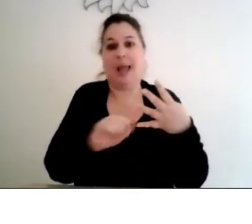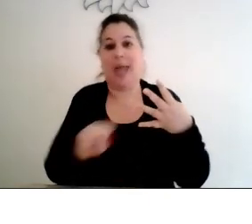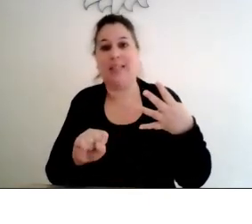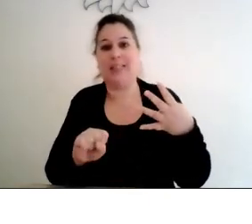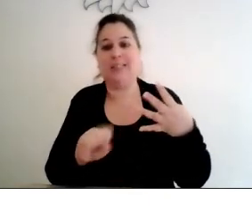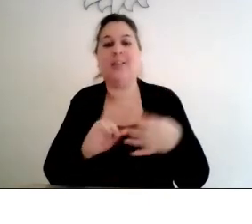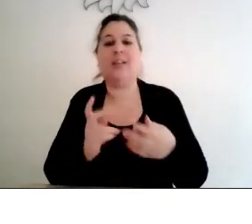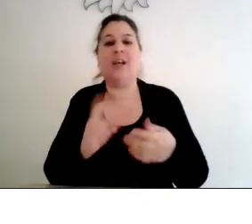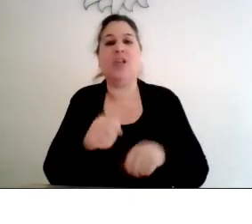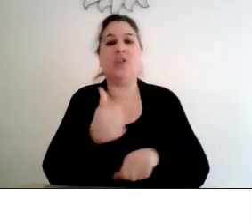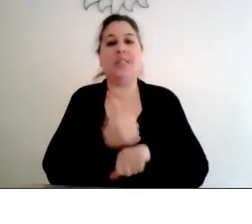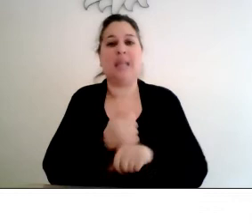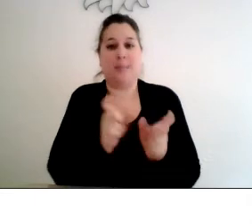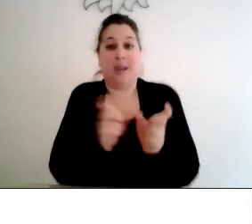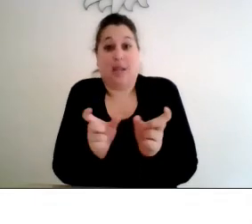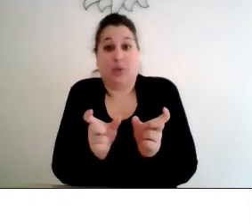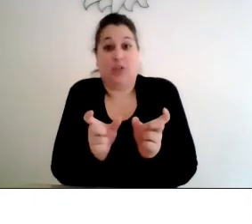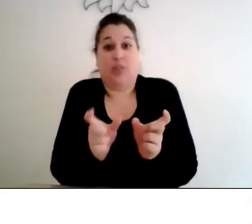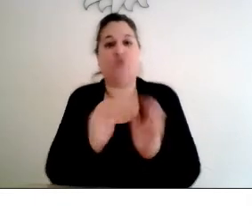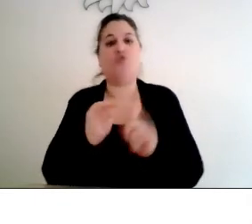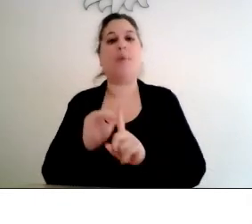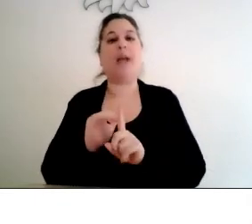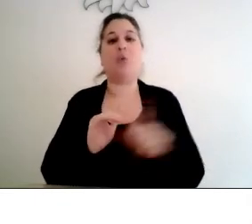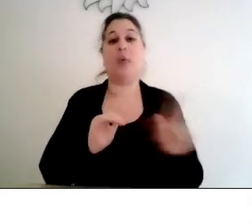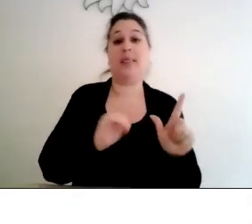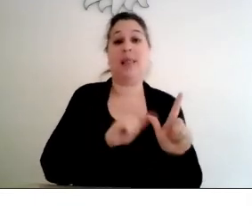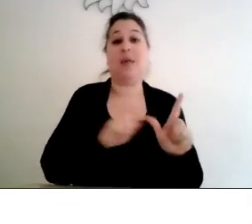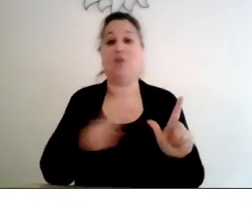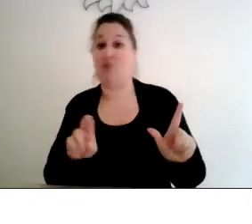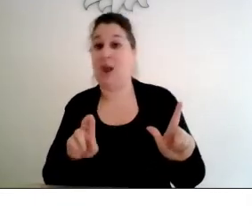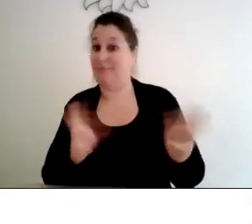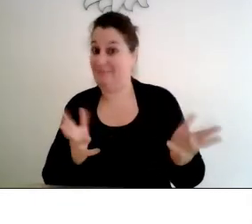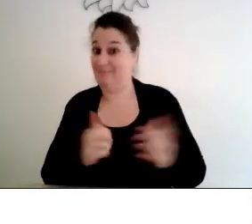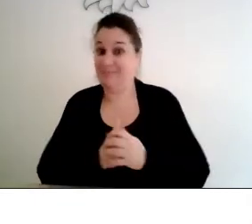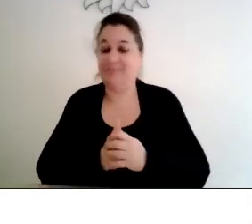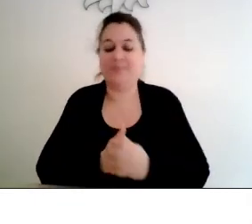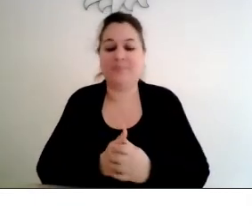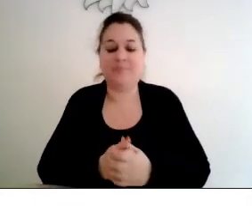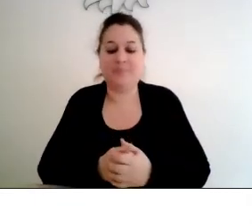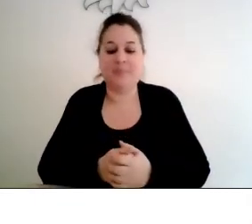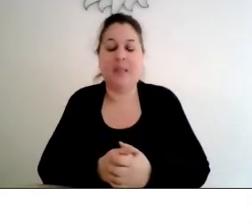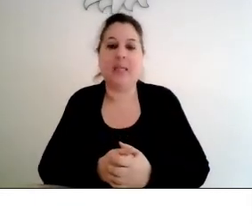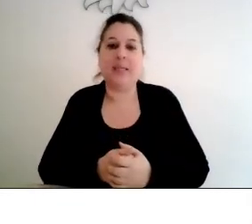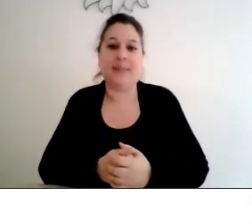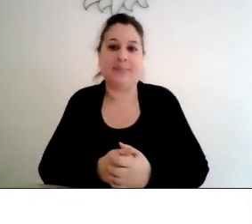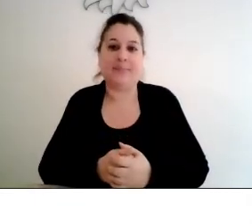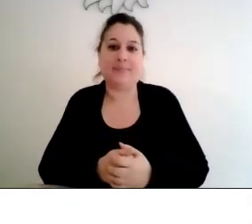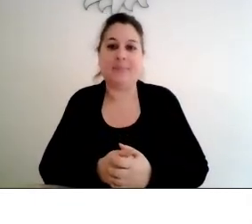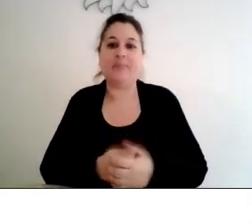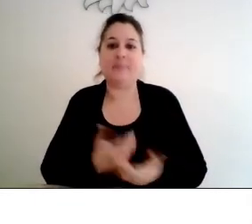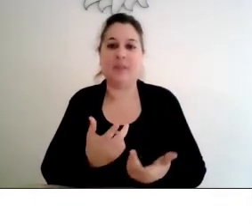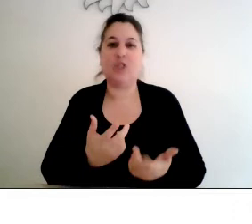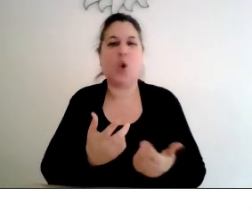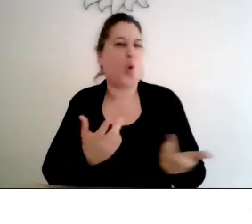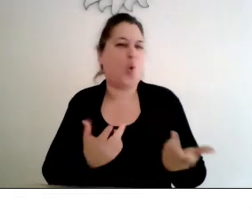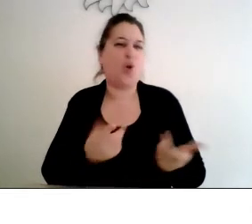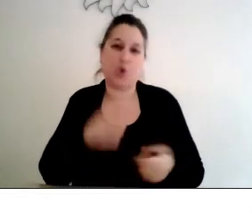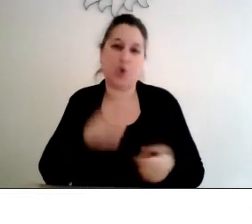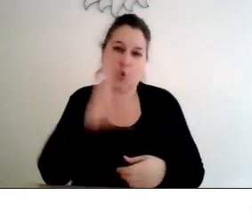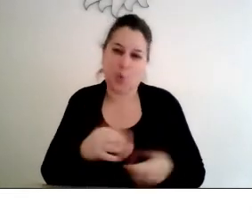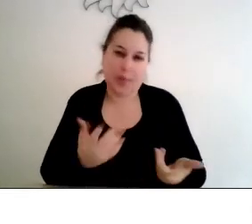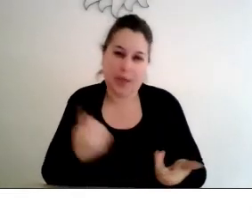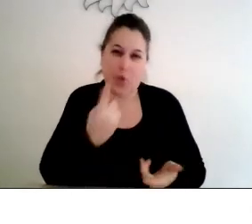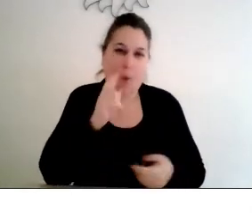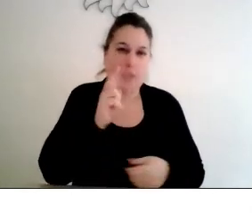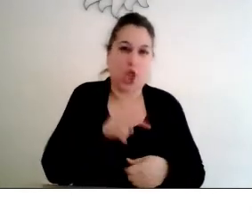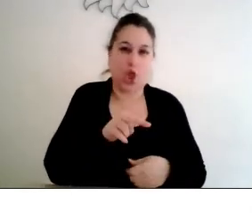you that you go left to right. Addition and subtraction, make sure you go left to right. Okay, usually for all of these, you always go left